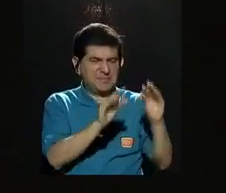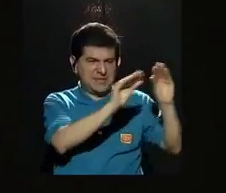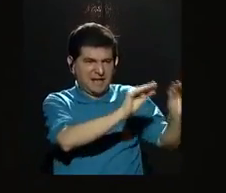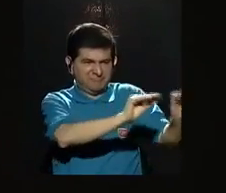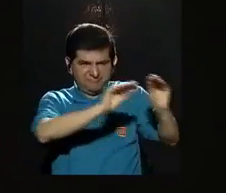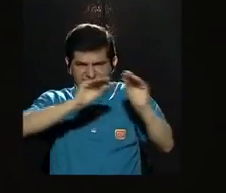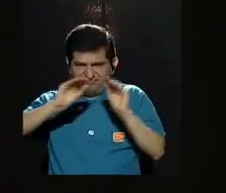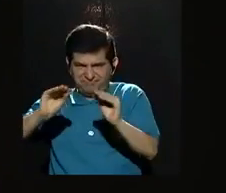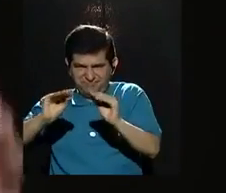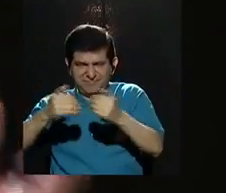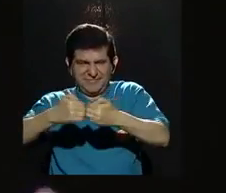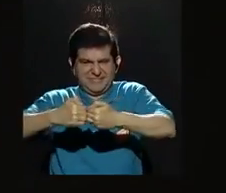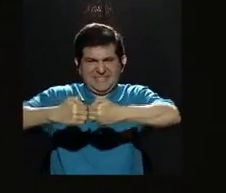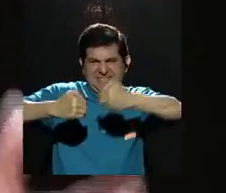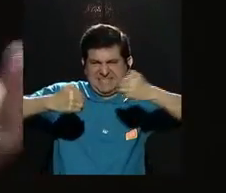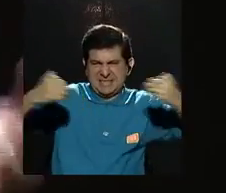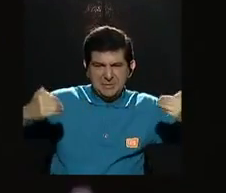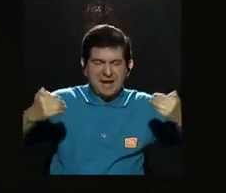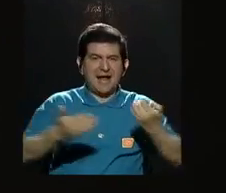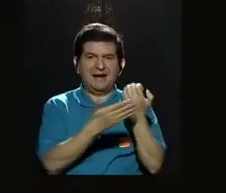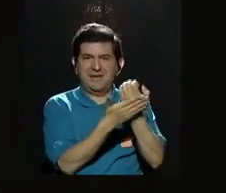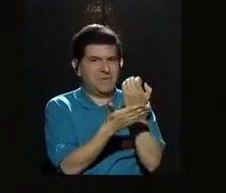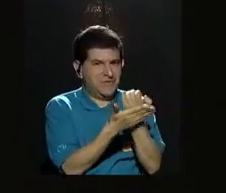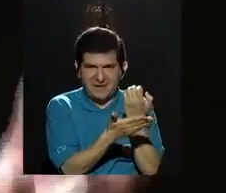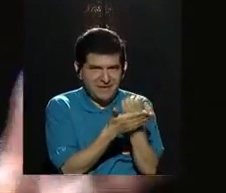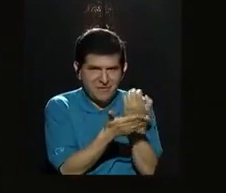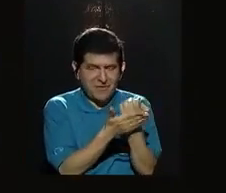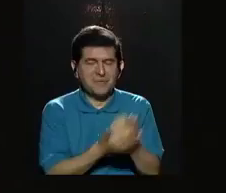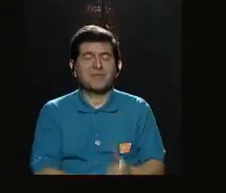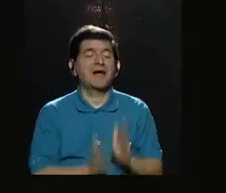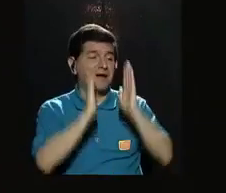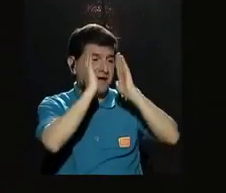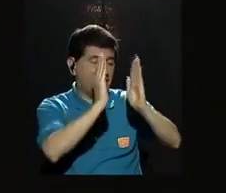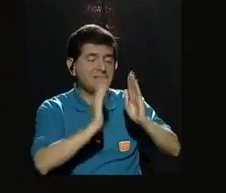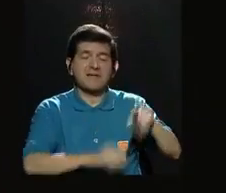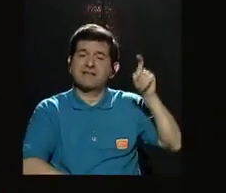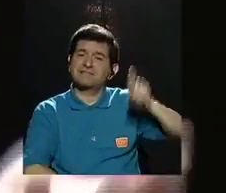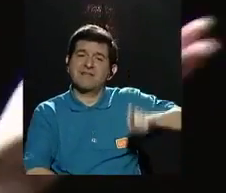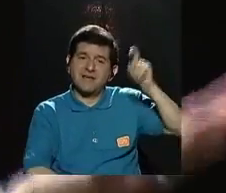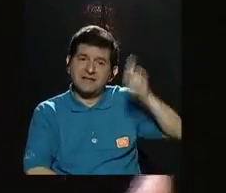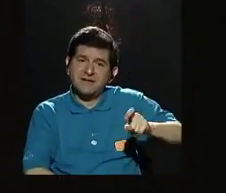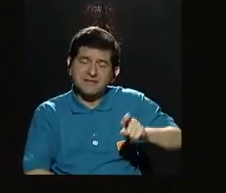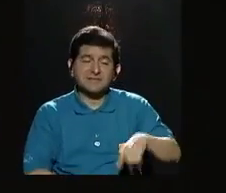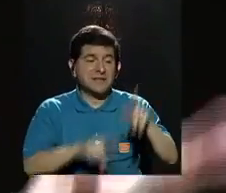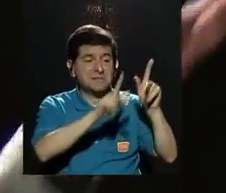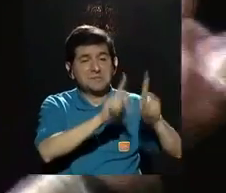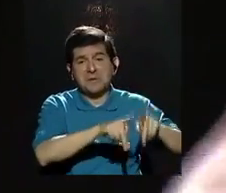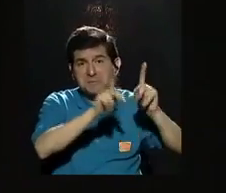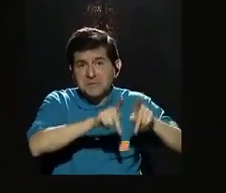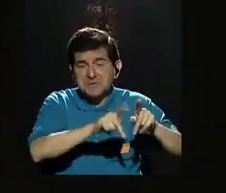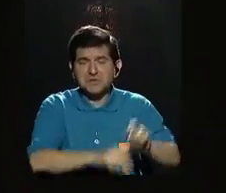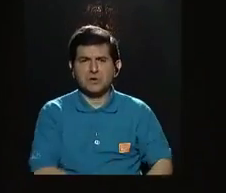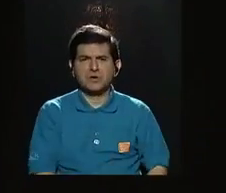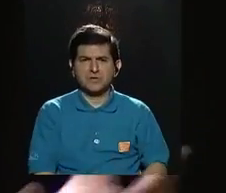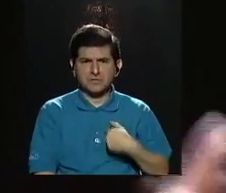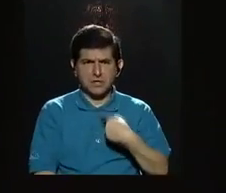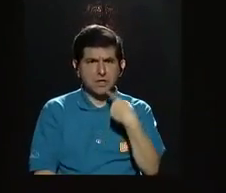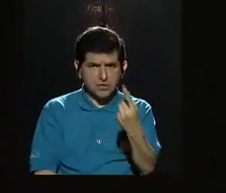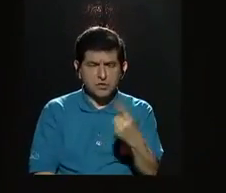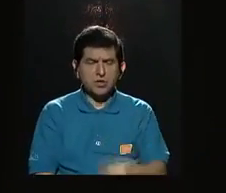sectors of the economy that serve the needs of the people. And we're referring to housing